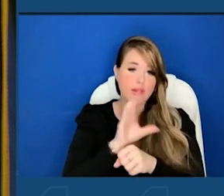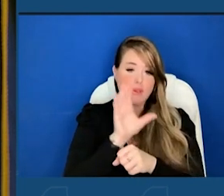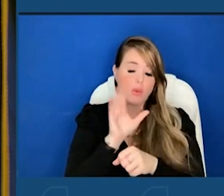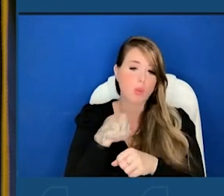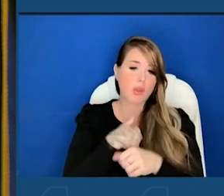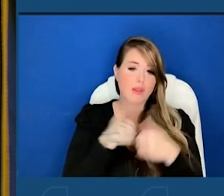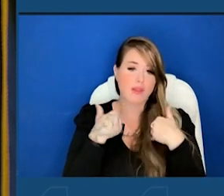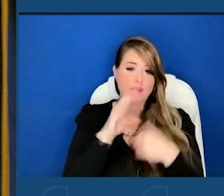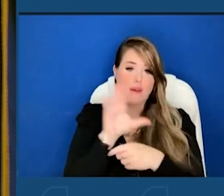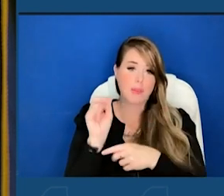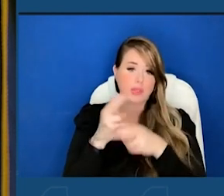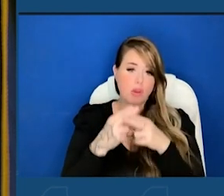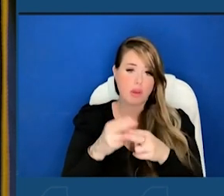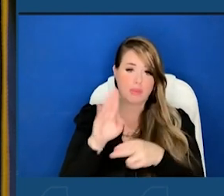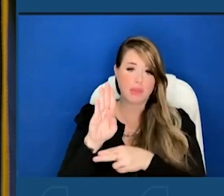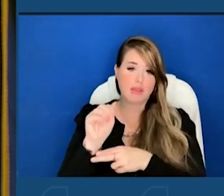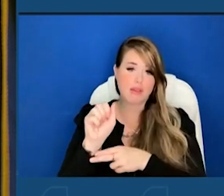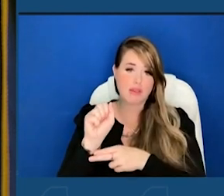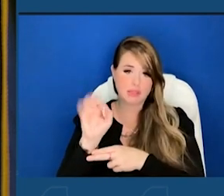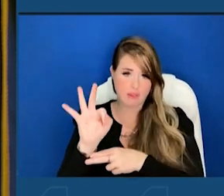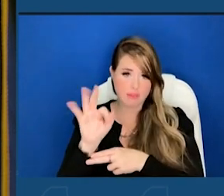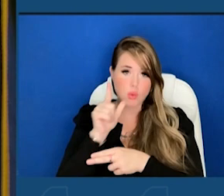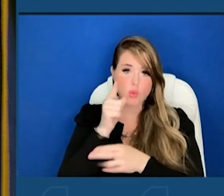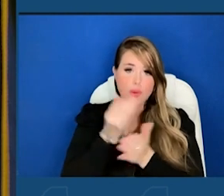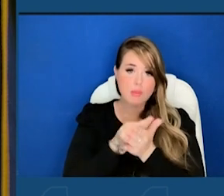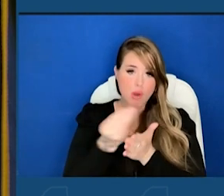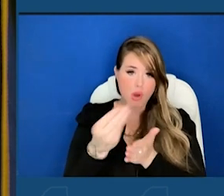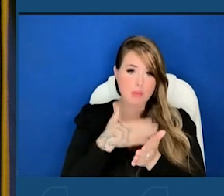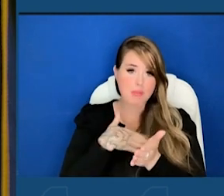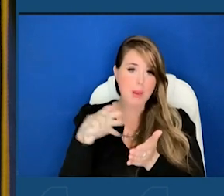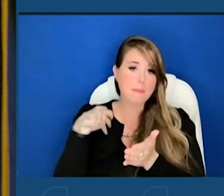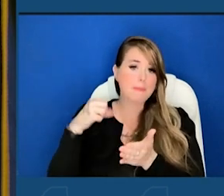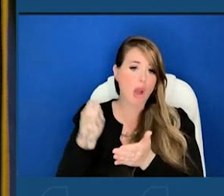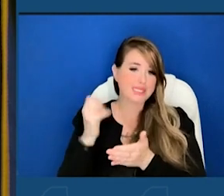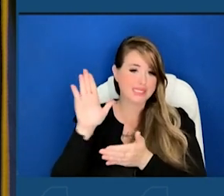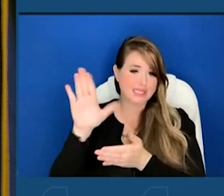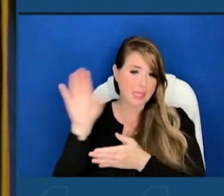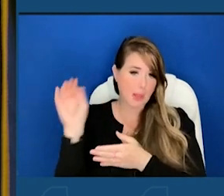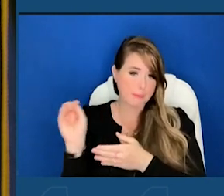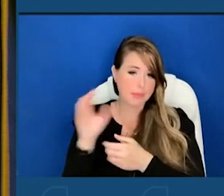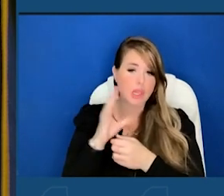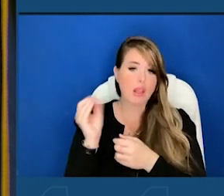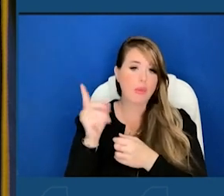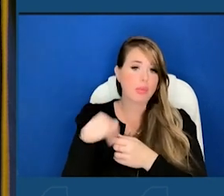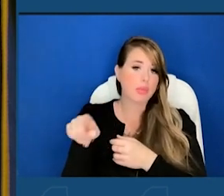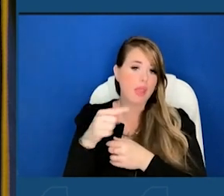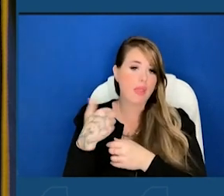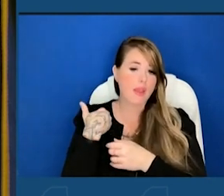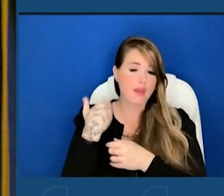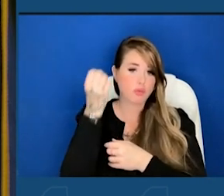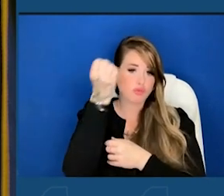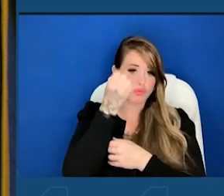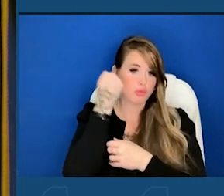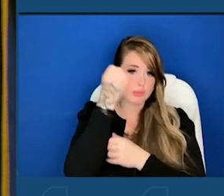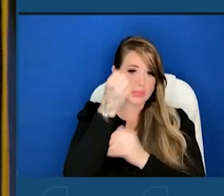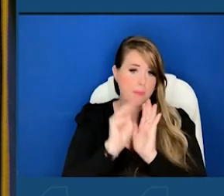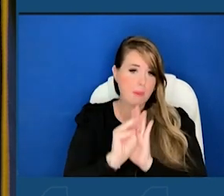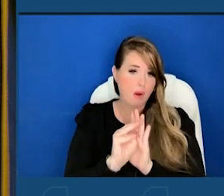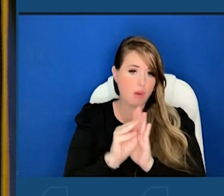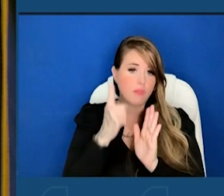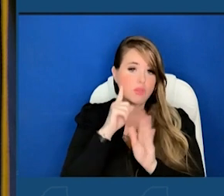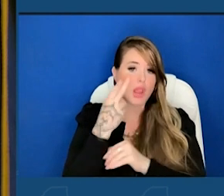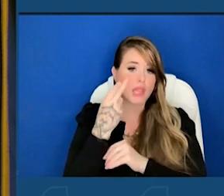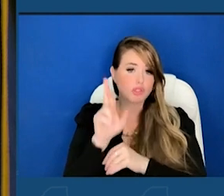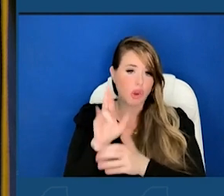BASF that bought my boss's company, and they have a European model of human resources